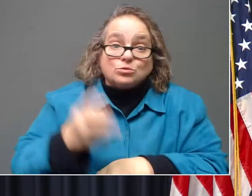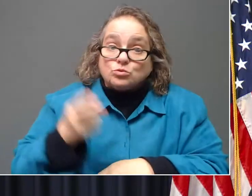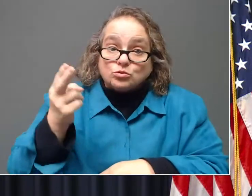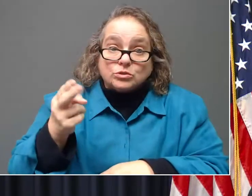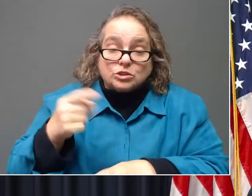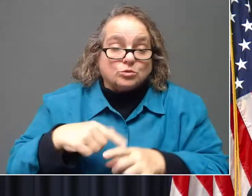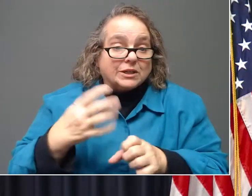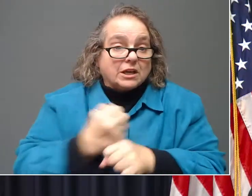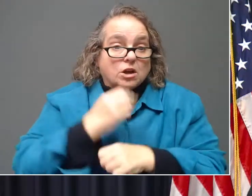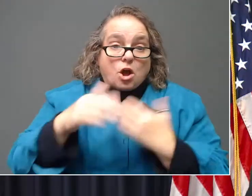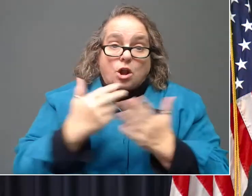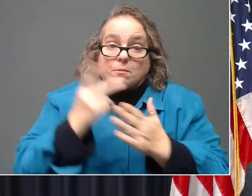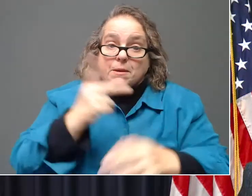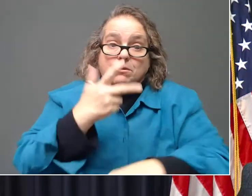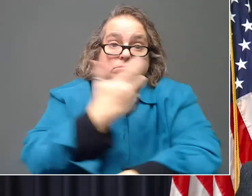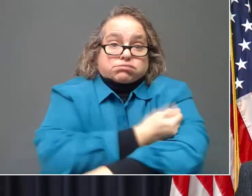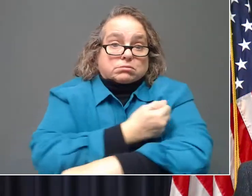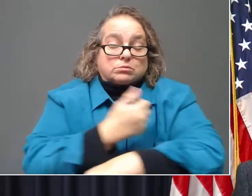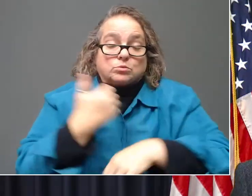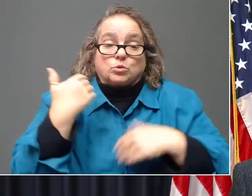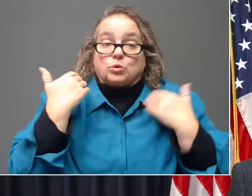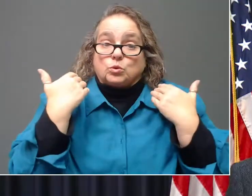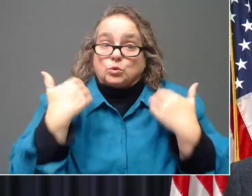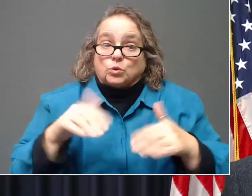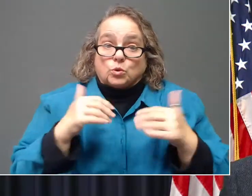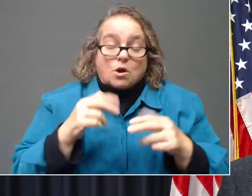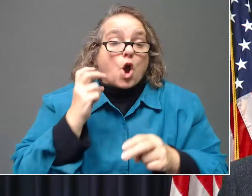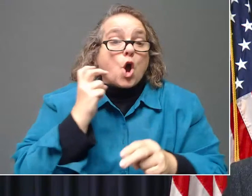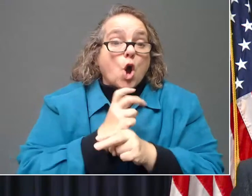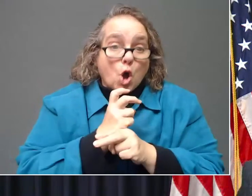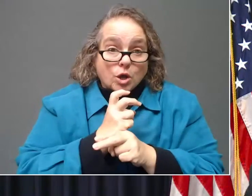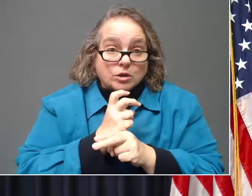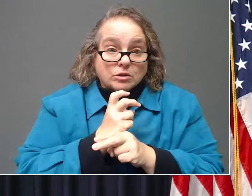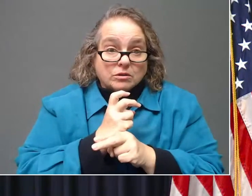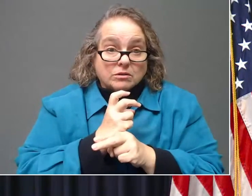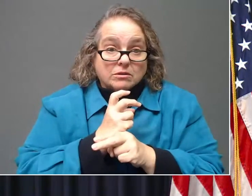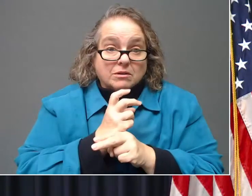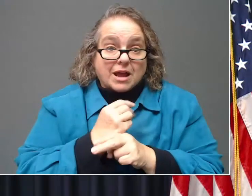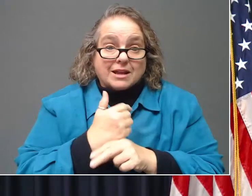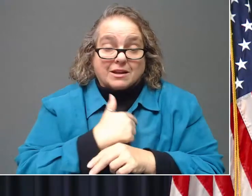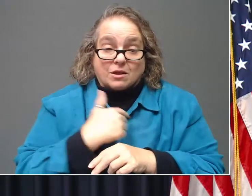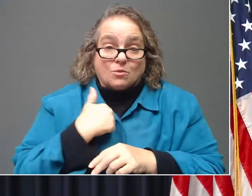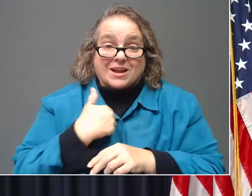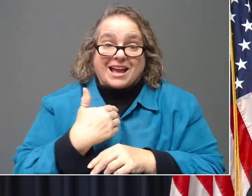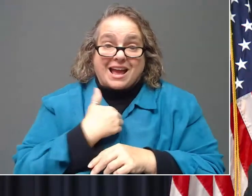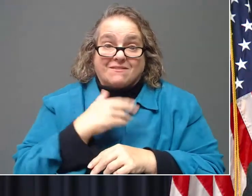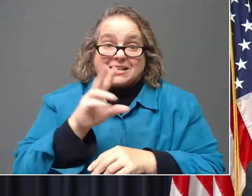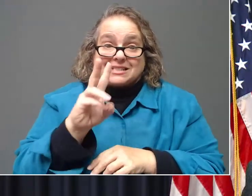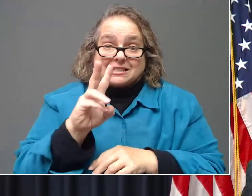Can't be put any more significant. And we've had 6 weeks to really stand it up.